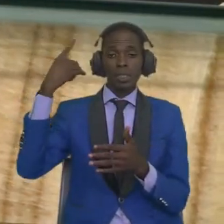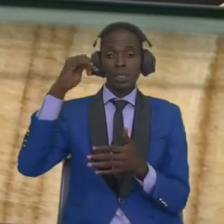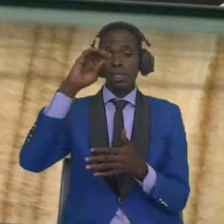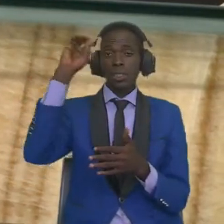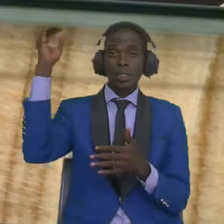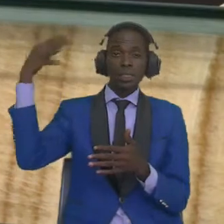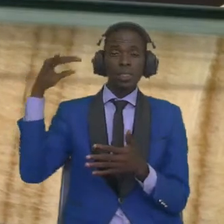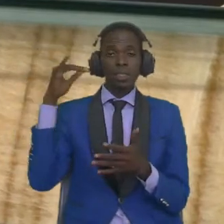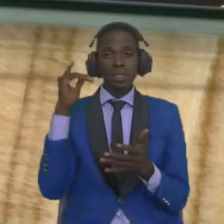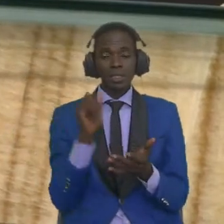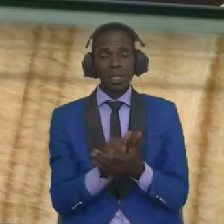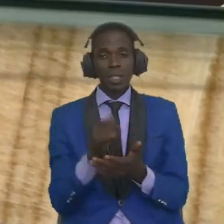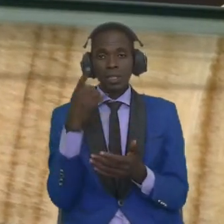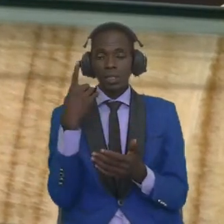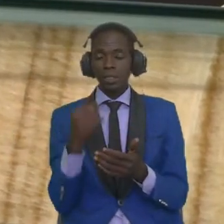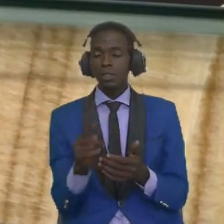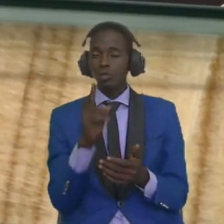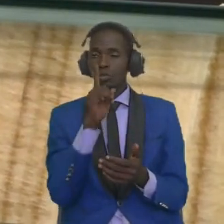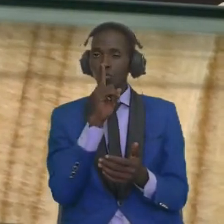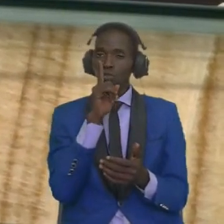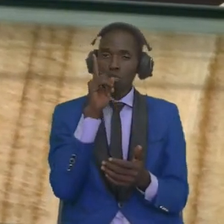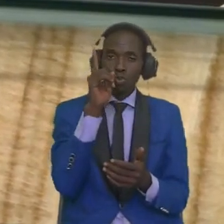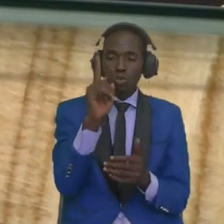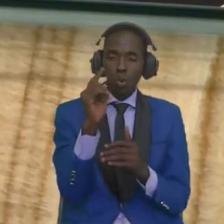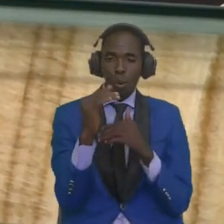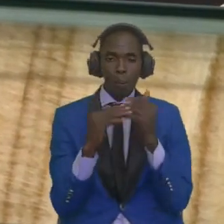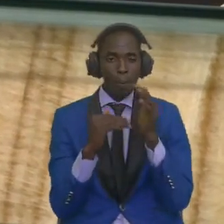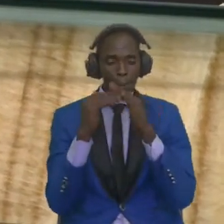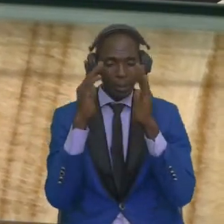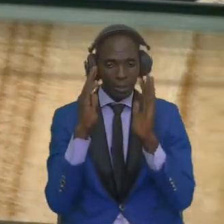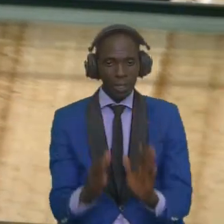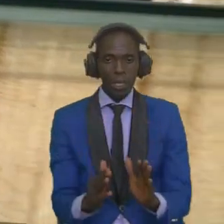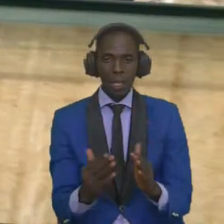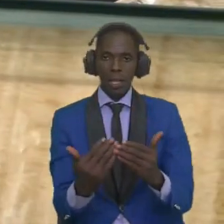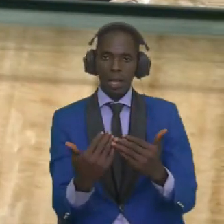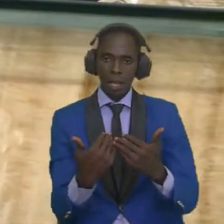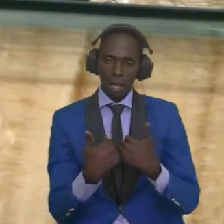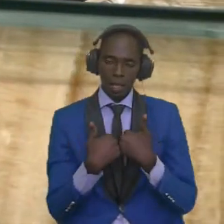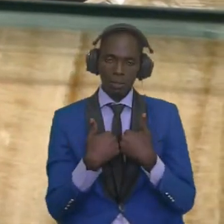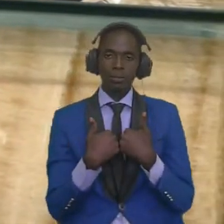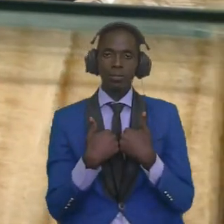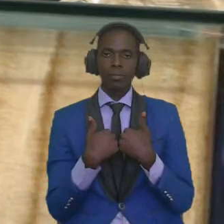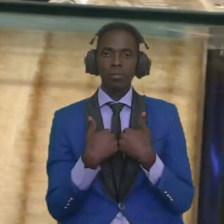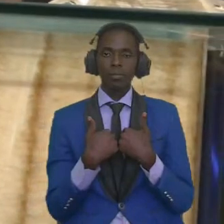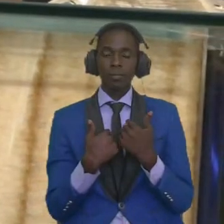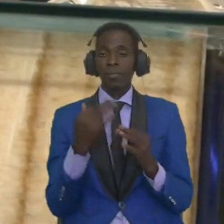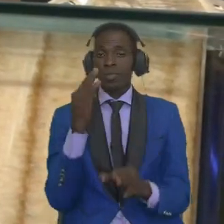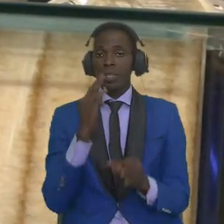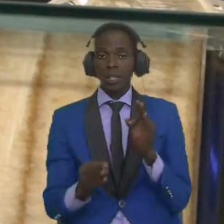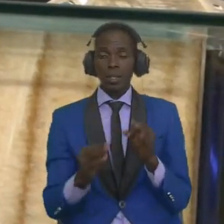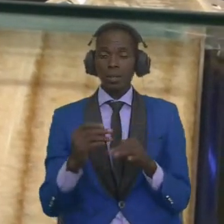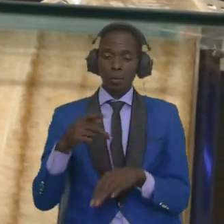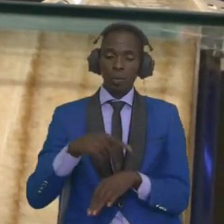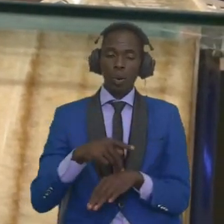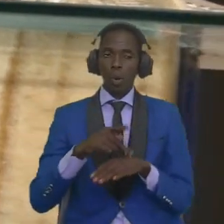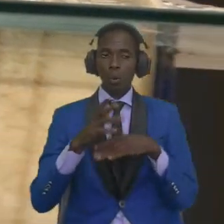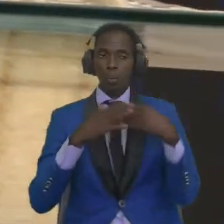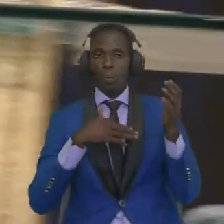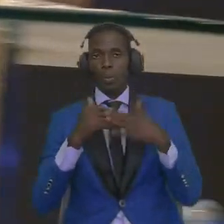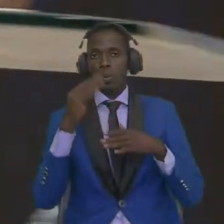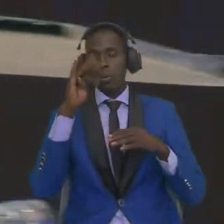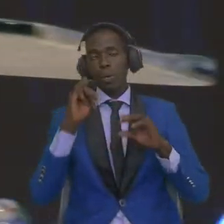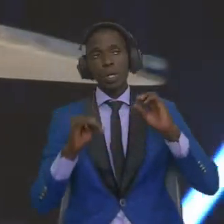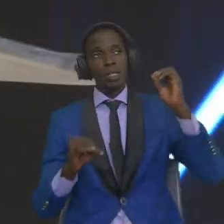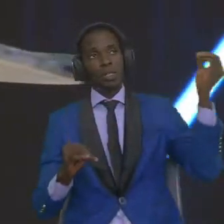the original builder that he had. Now, if Paul the apostle built by grace, and he